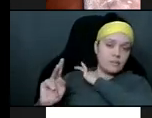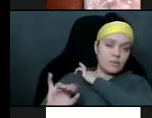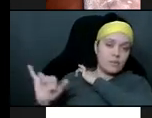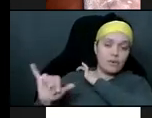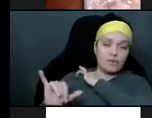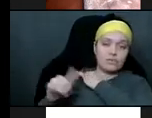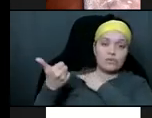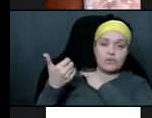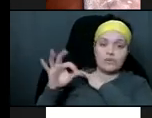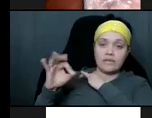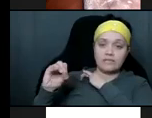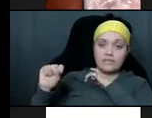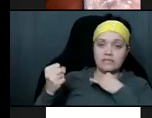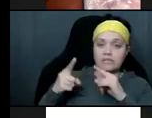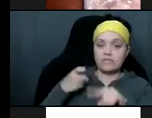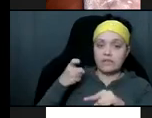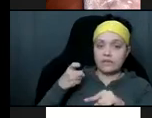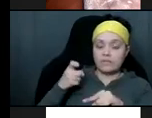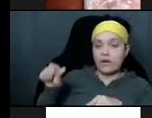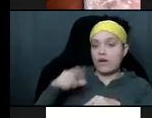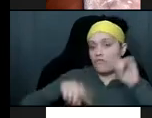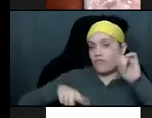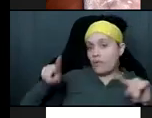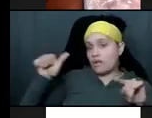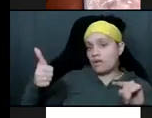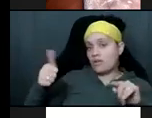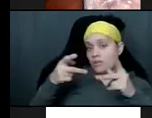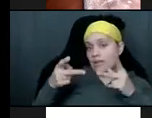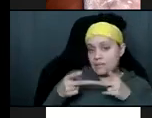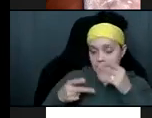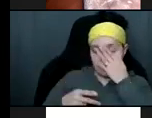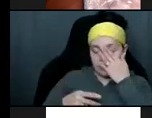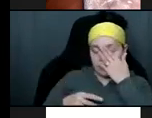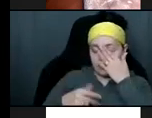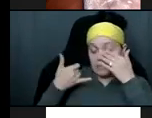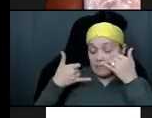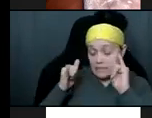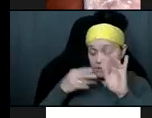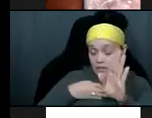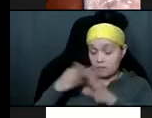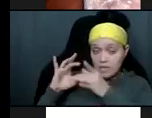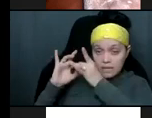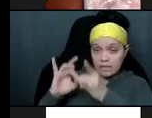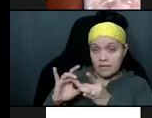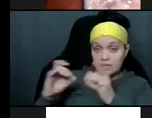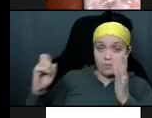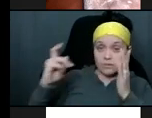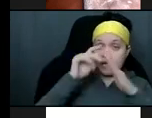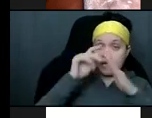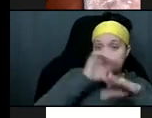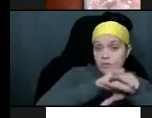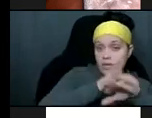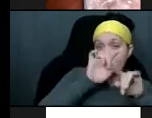in the 1900s from, well, a variety of different places. Still, the main connection is back to Britain,